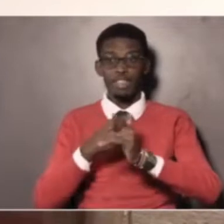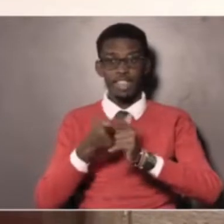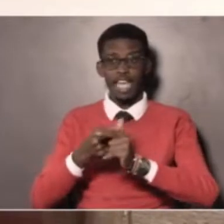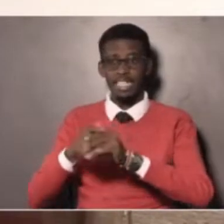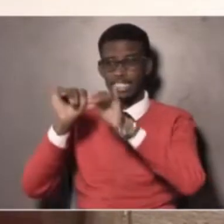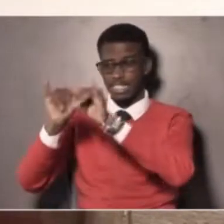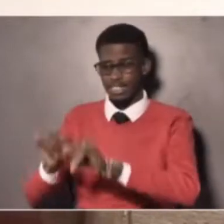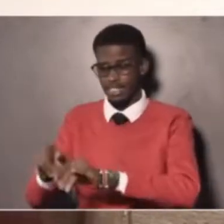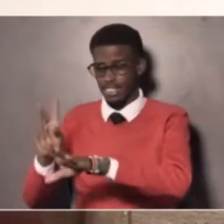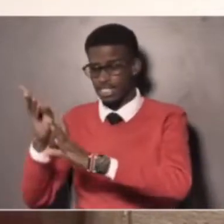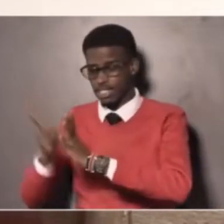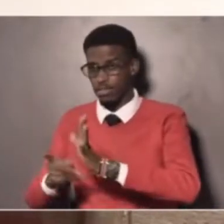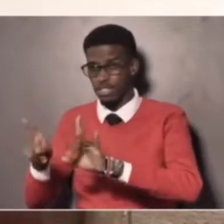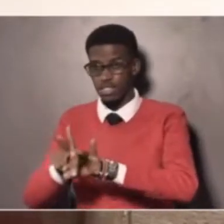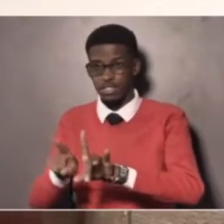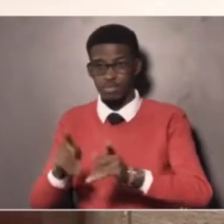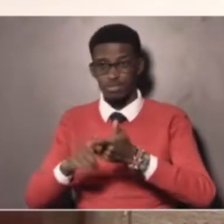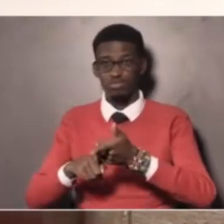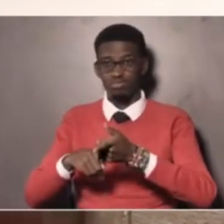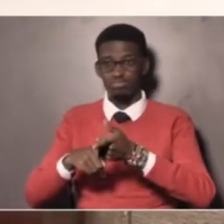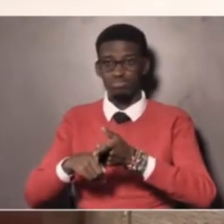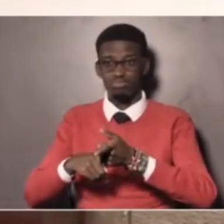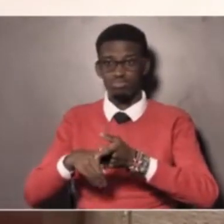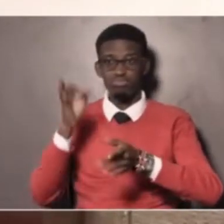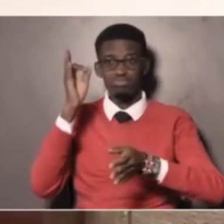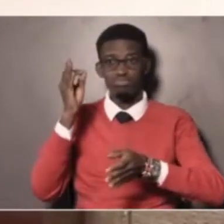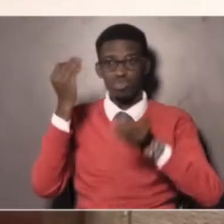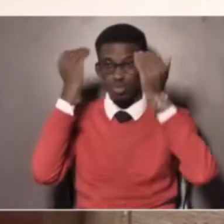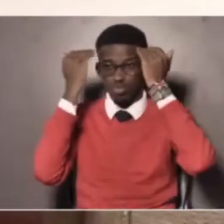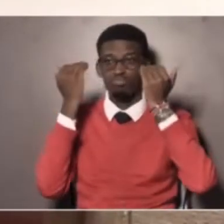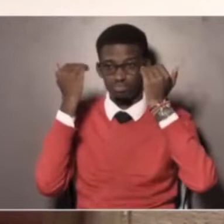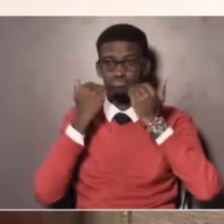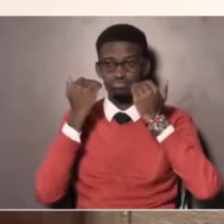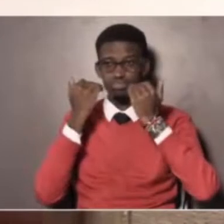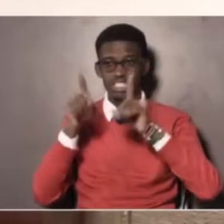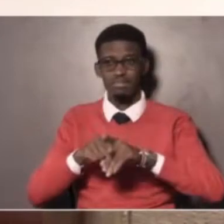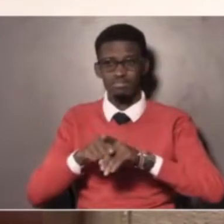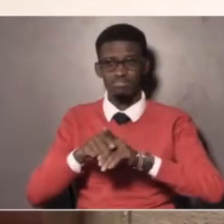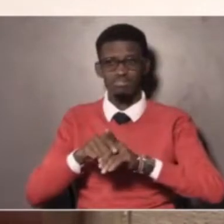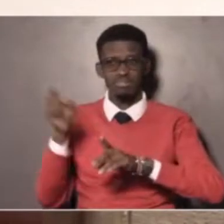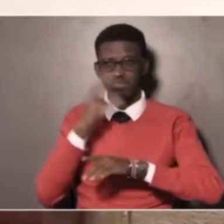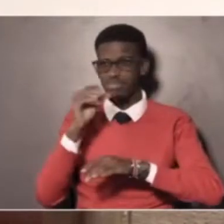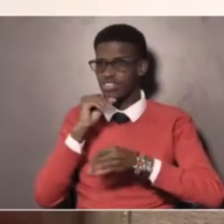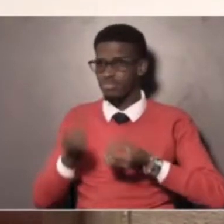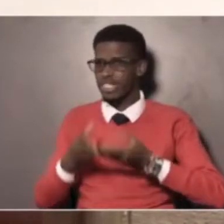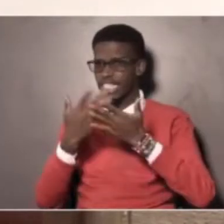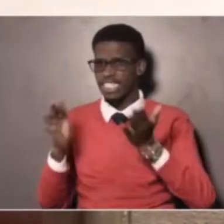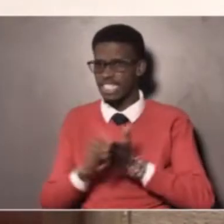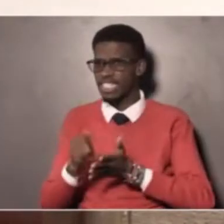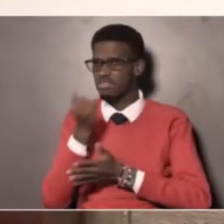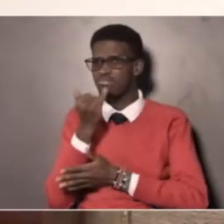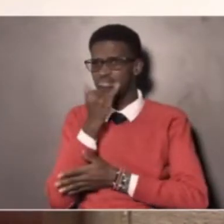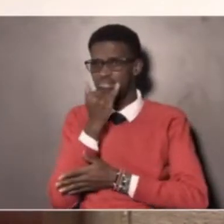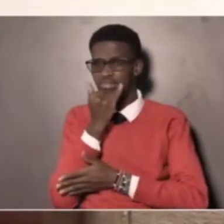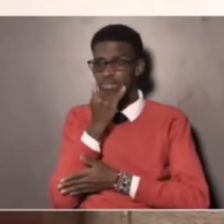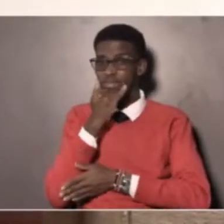and brought Stephen to their court. And now he was being accused of so many things that he had not even done.